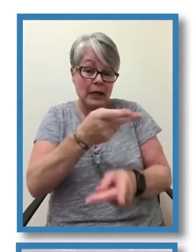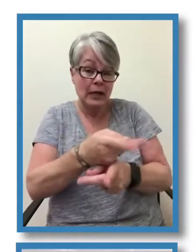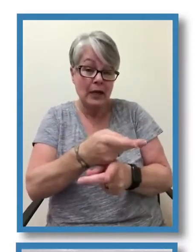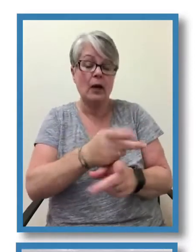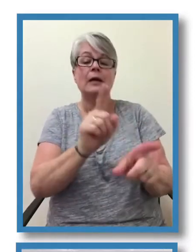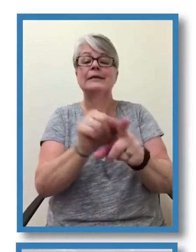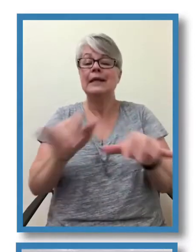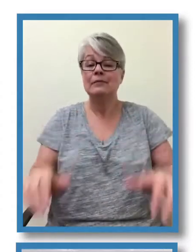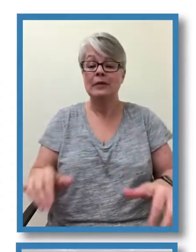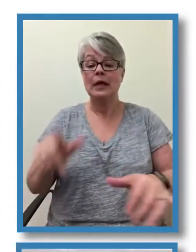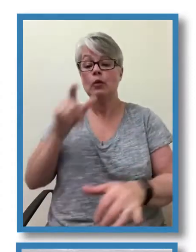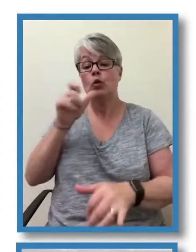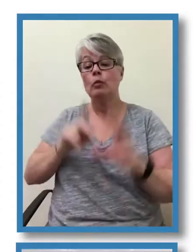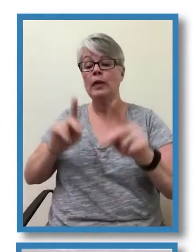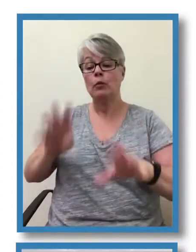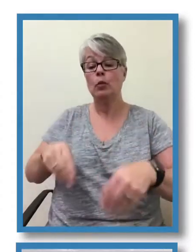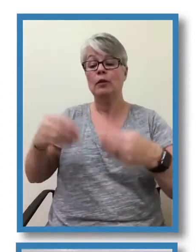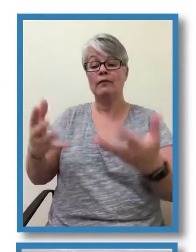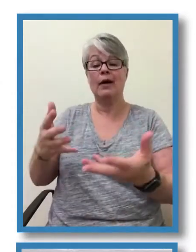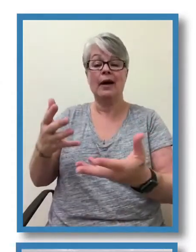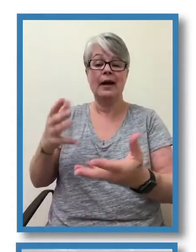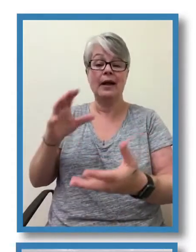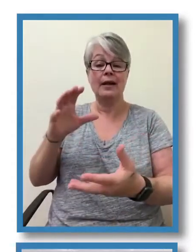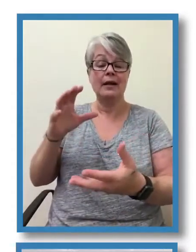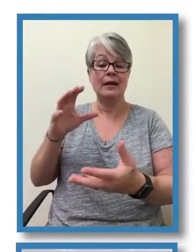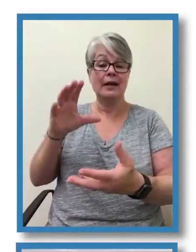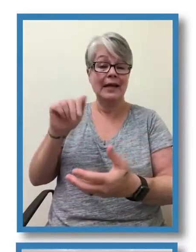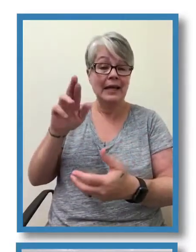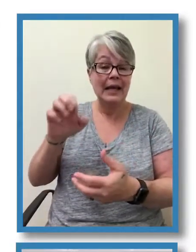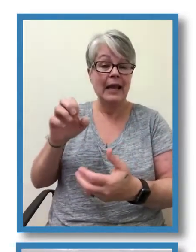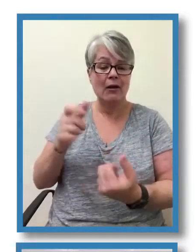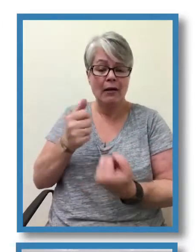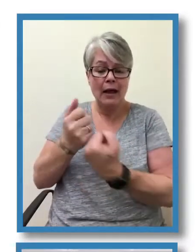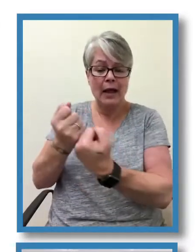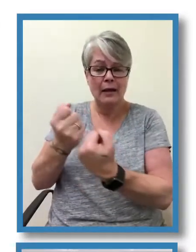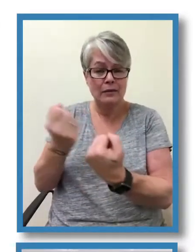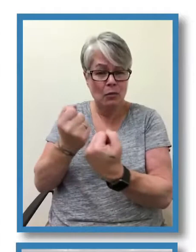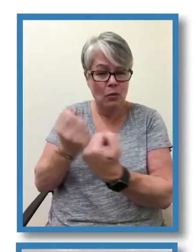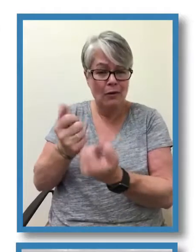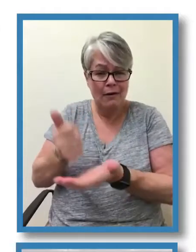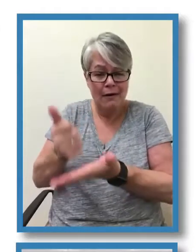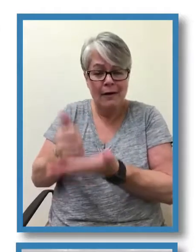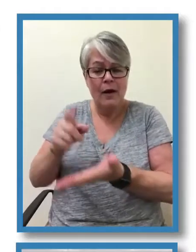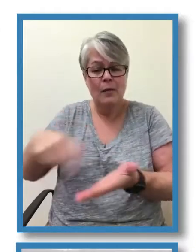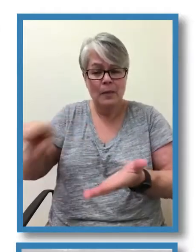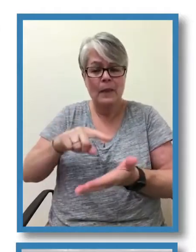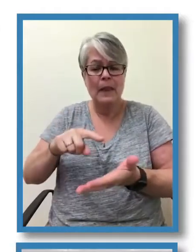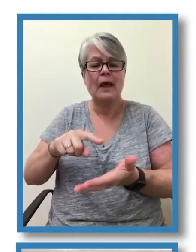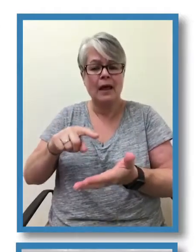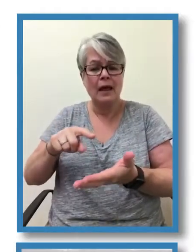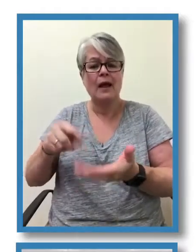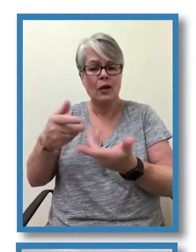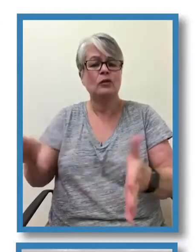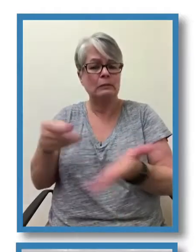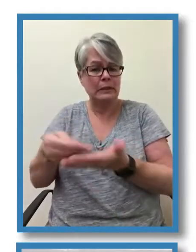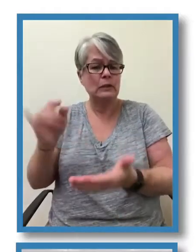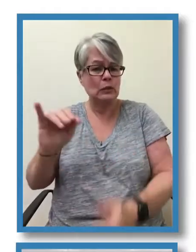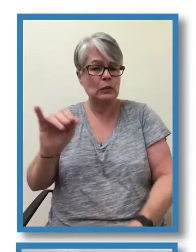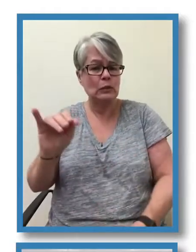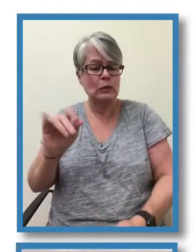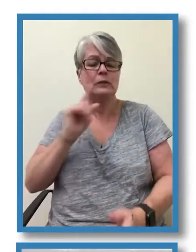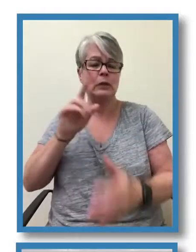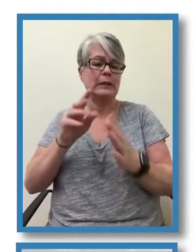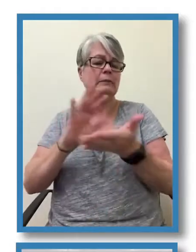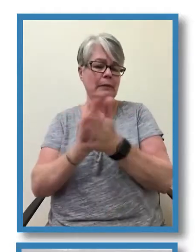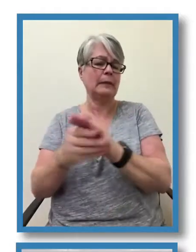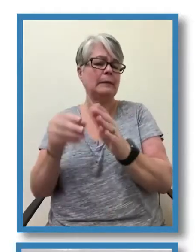Some of you may have seen this diagram at the Aging Brain and Memory Clinic. We use this commonly to